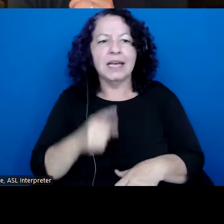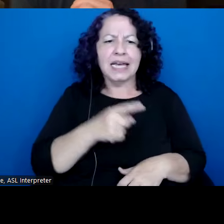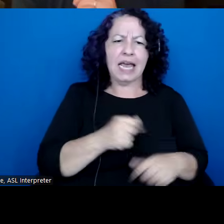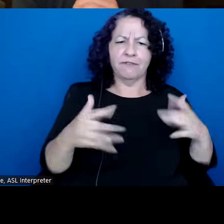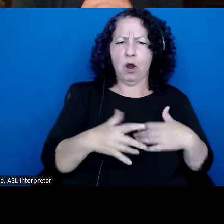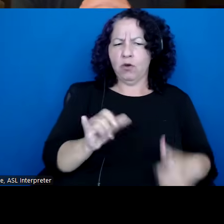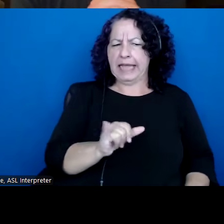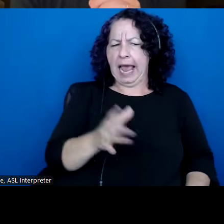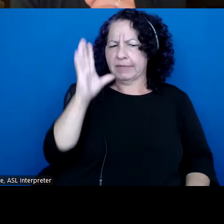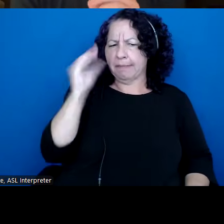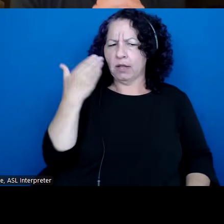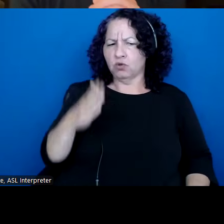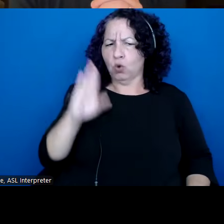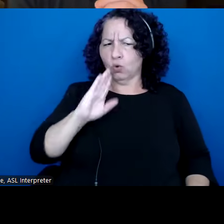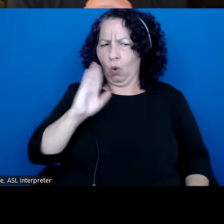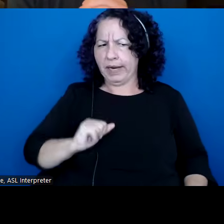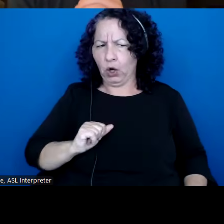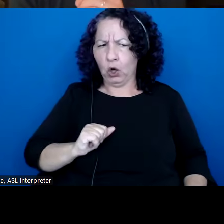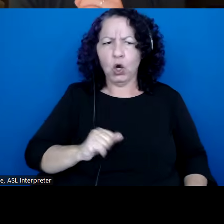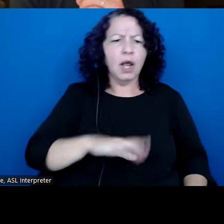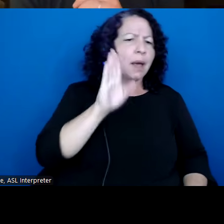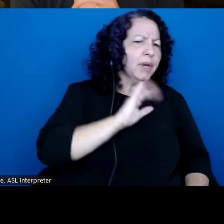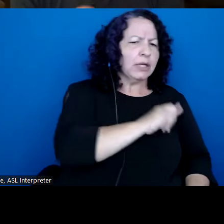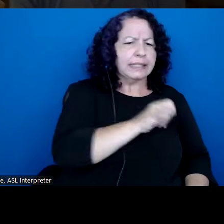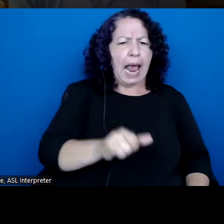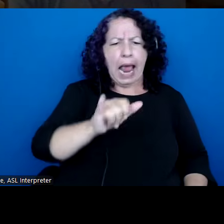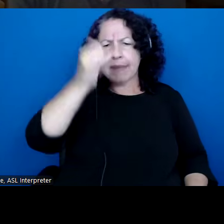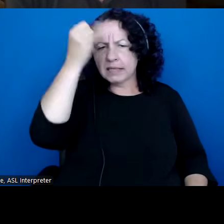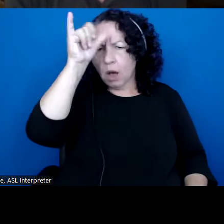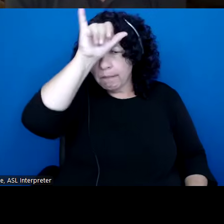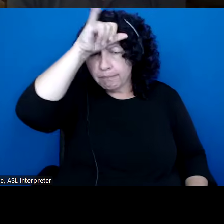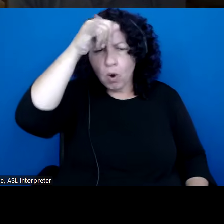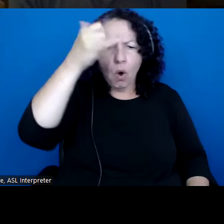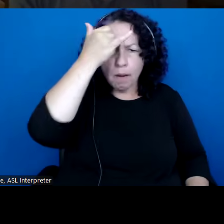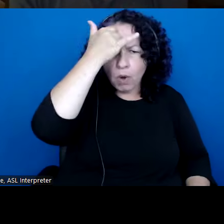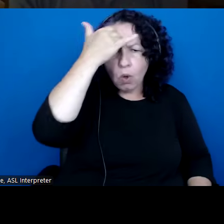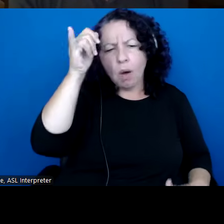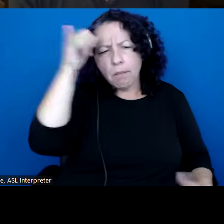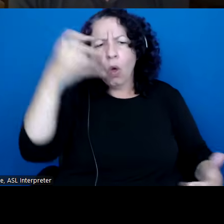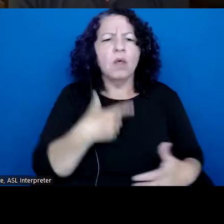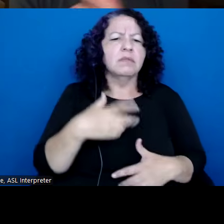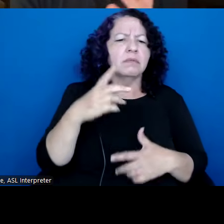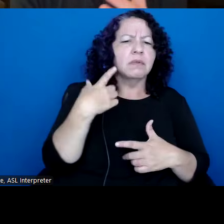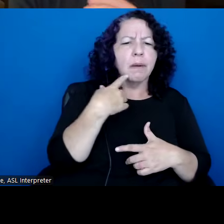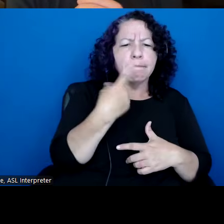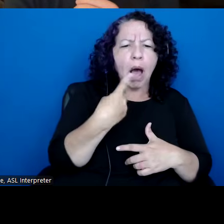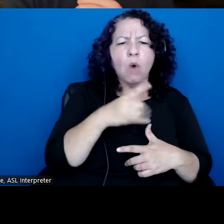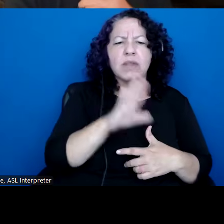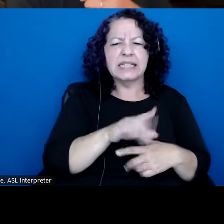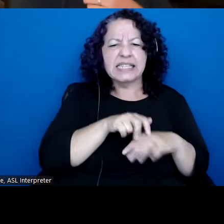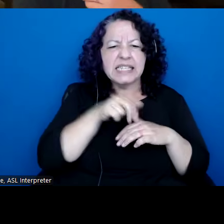beer. Beer is a bull, the mouth is its stairway. Or the pleasure, it is the beer. The discomfort, it is the journey. I just love